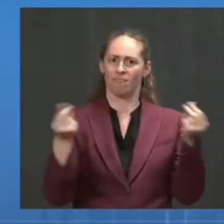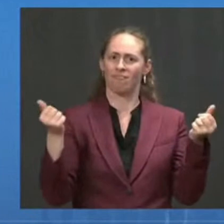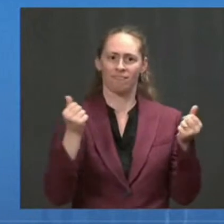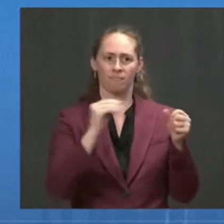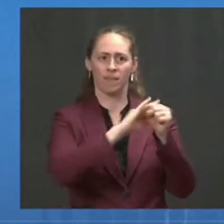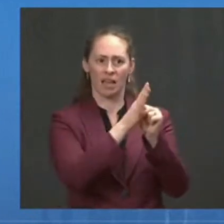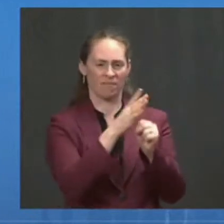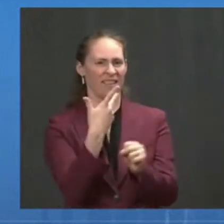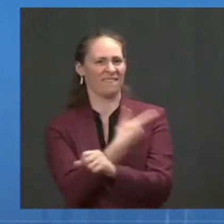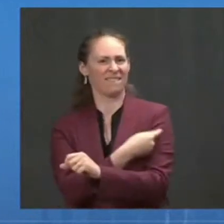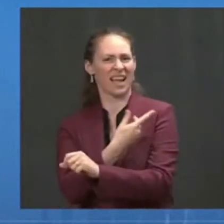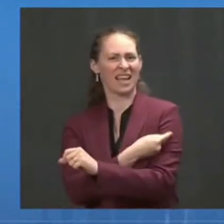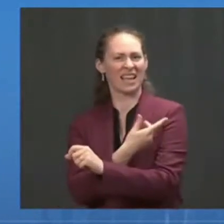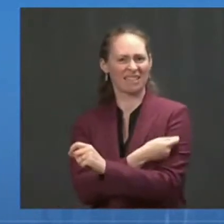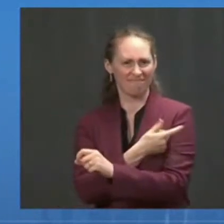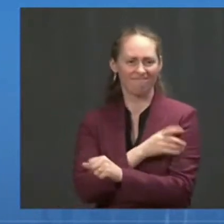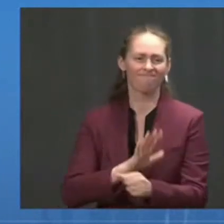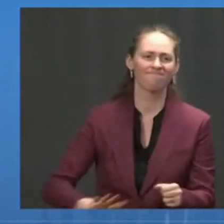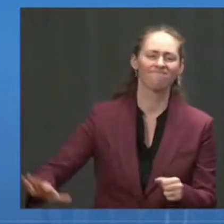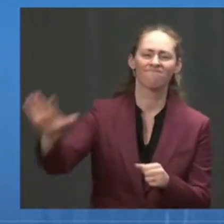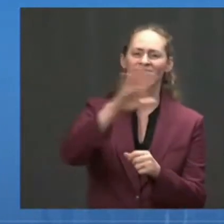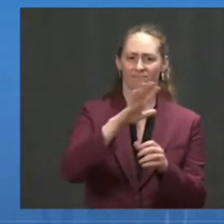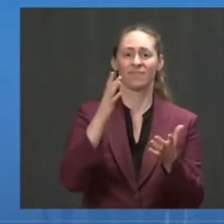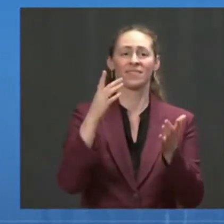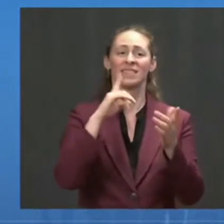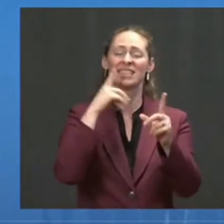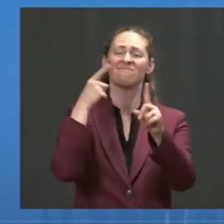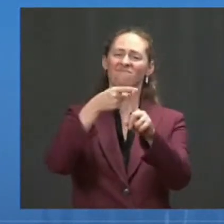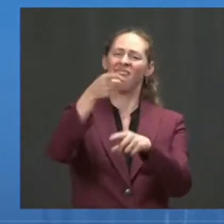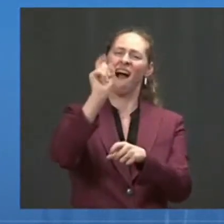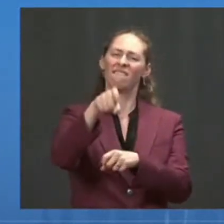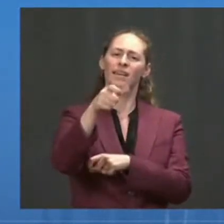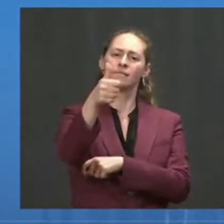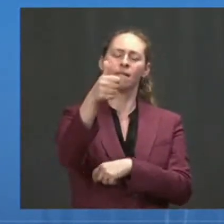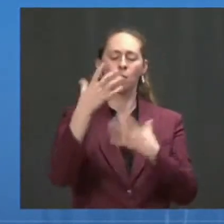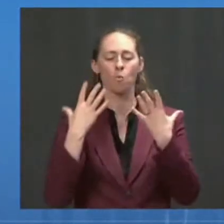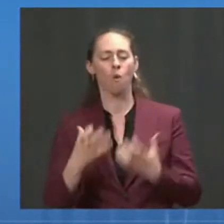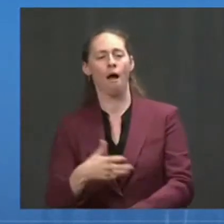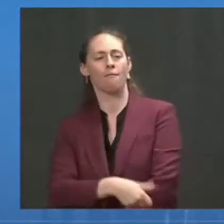more Americans doing their part and rolling up their sleeve.